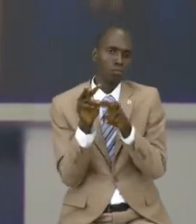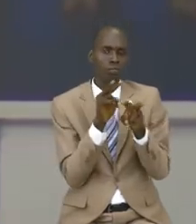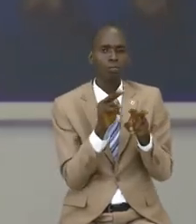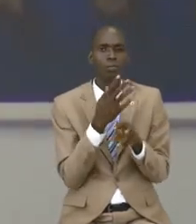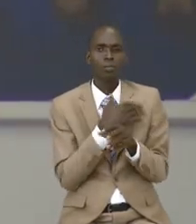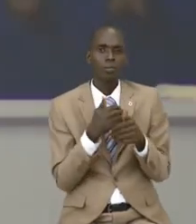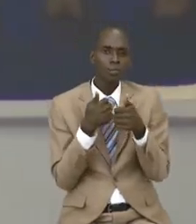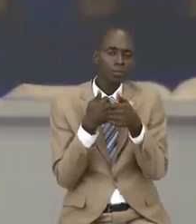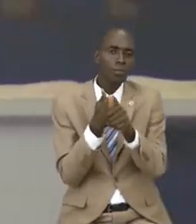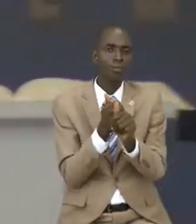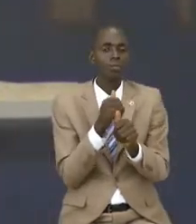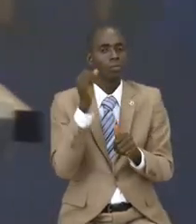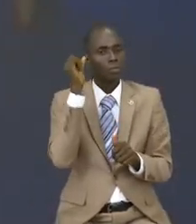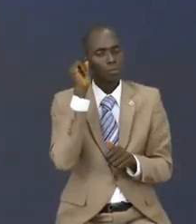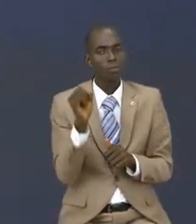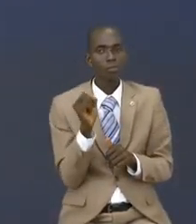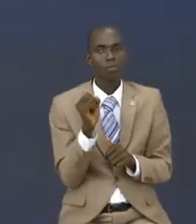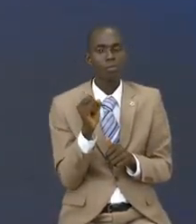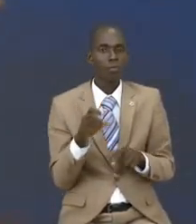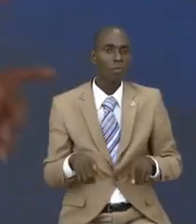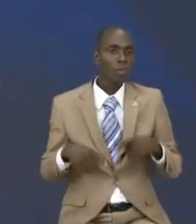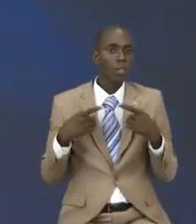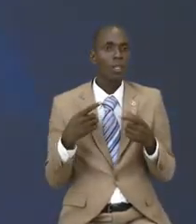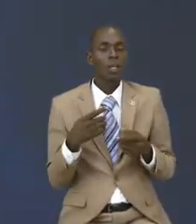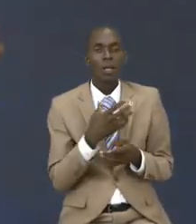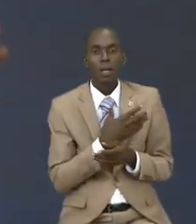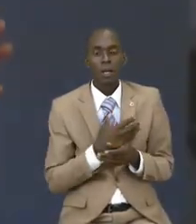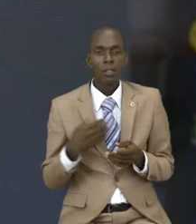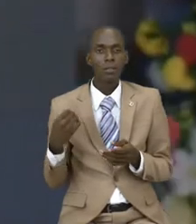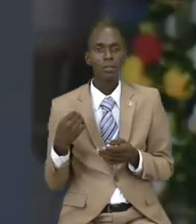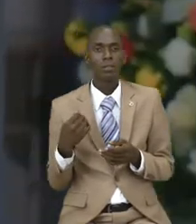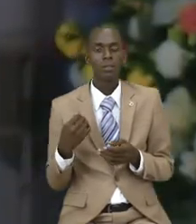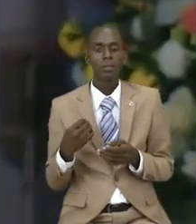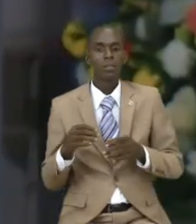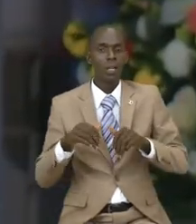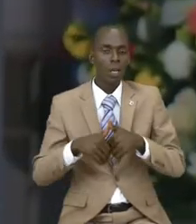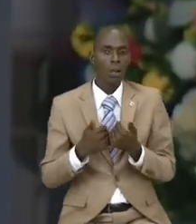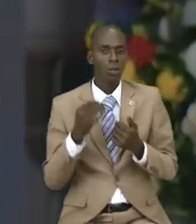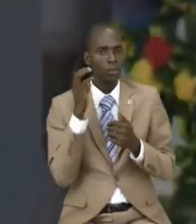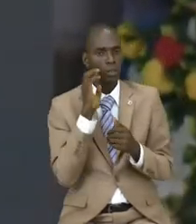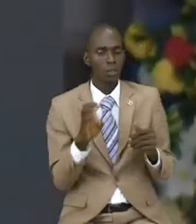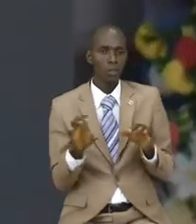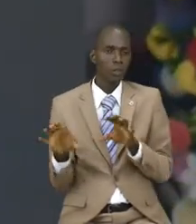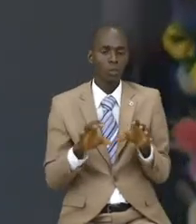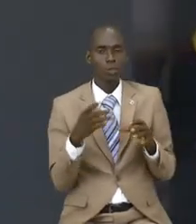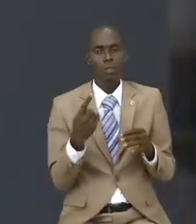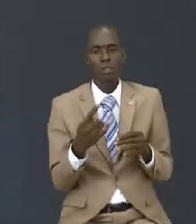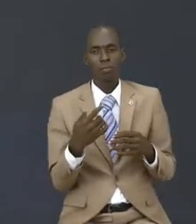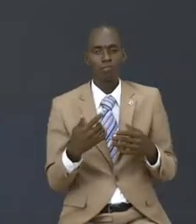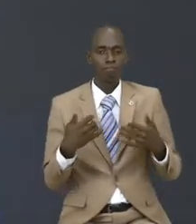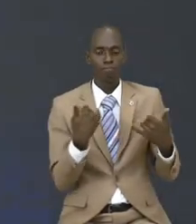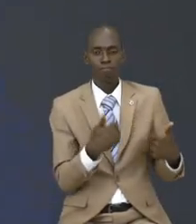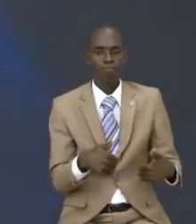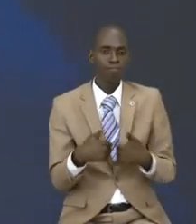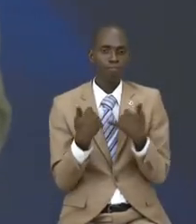history, and you look at his life, and you look at how he plays the game of life, how he